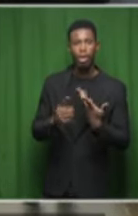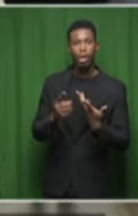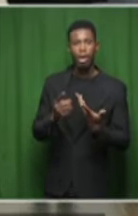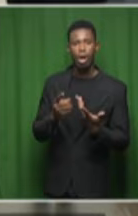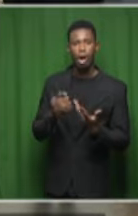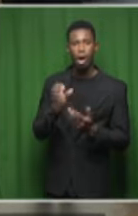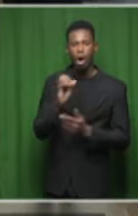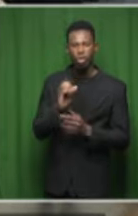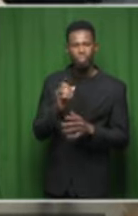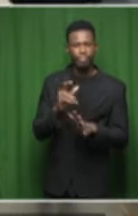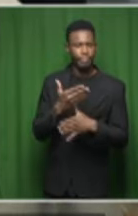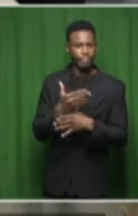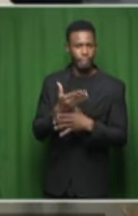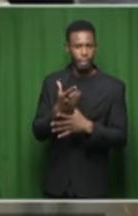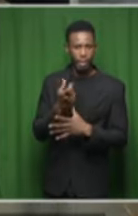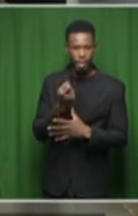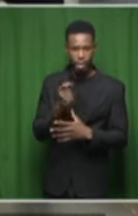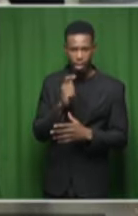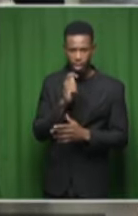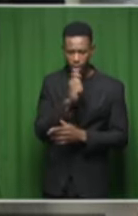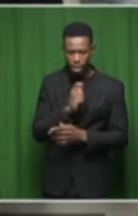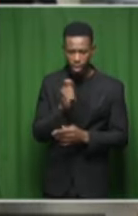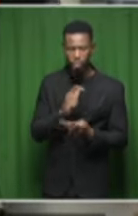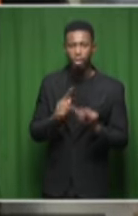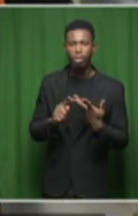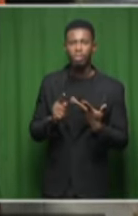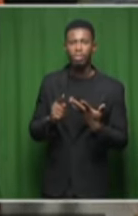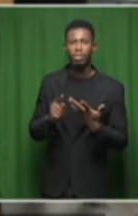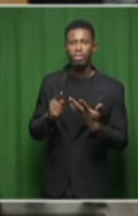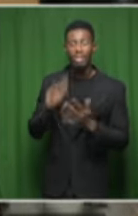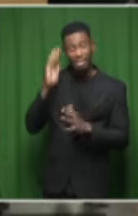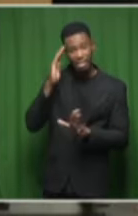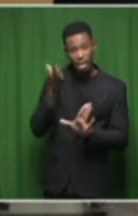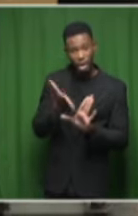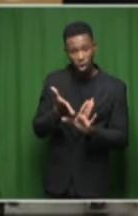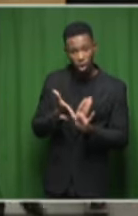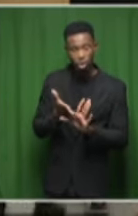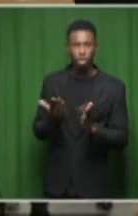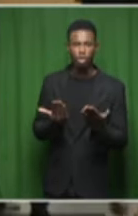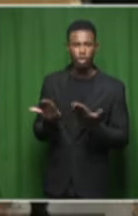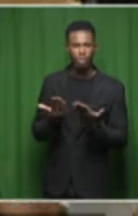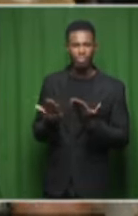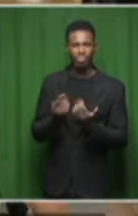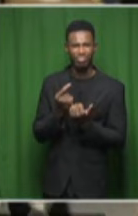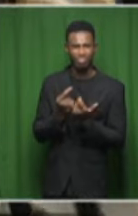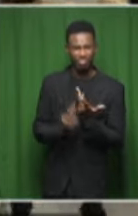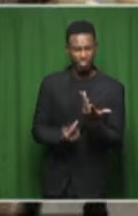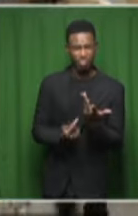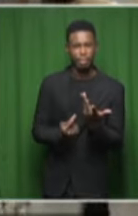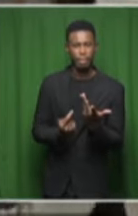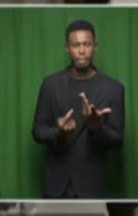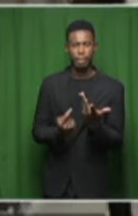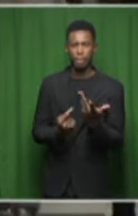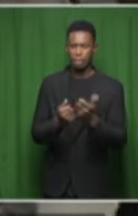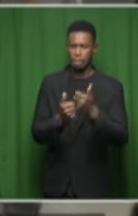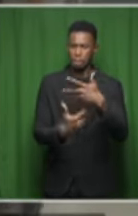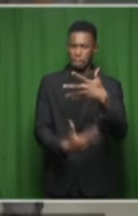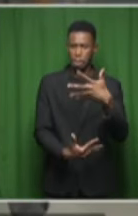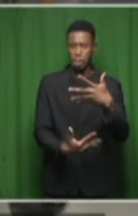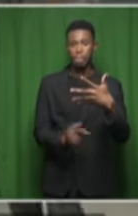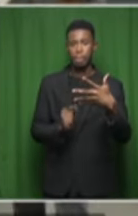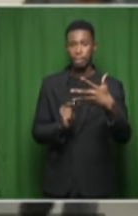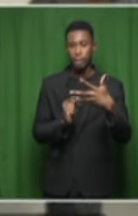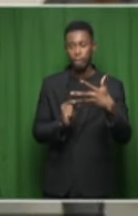speech therapy, audiology, dental services, psychology services. So all of these are classified in the